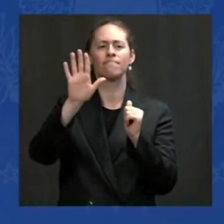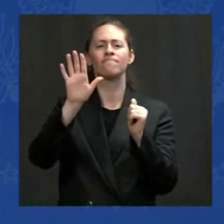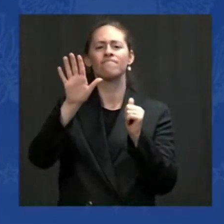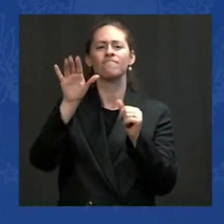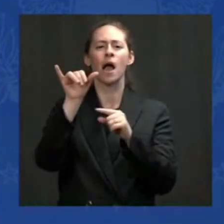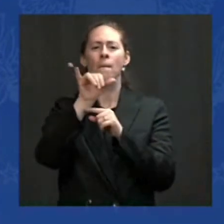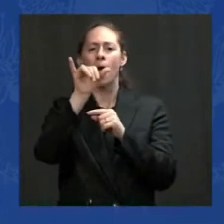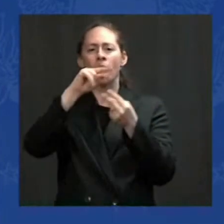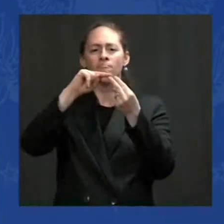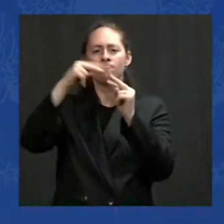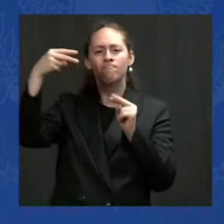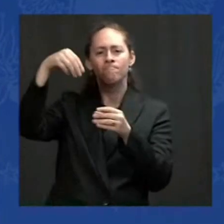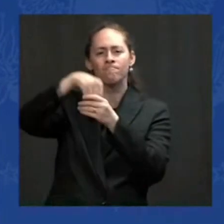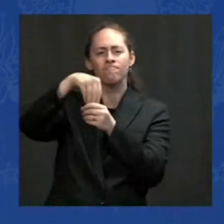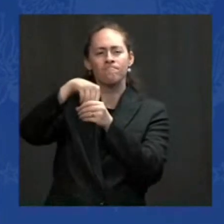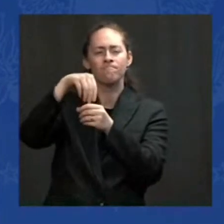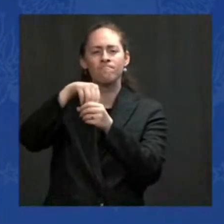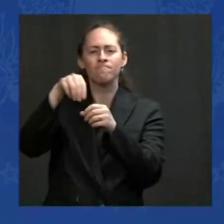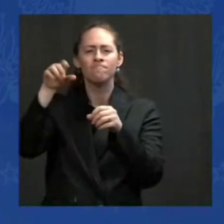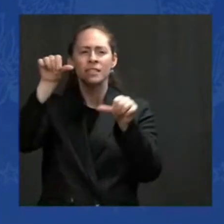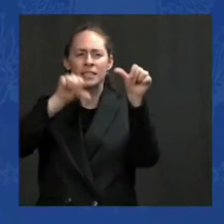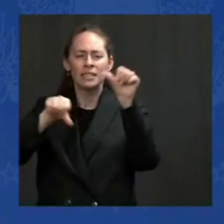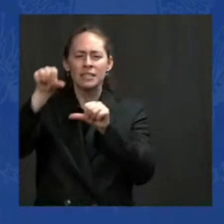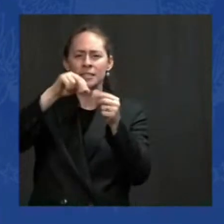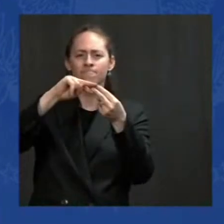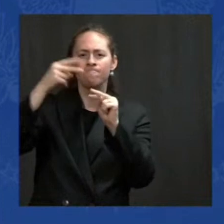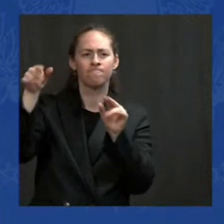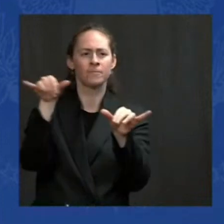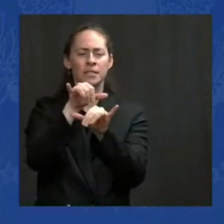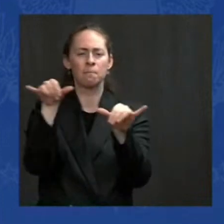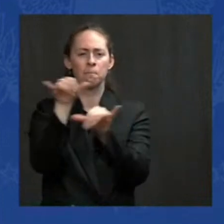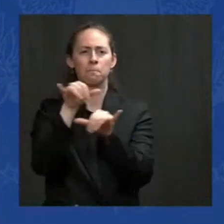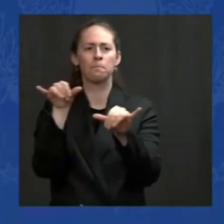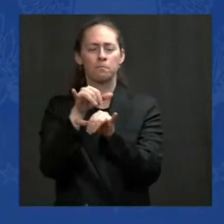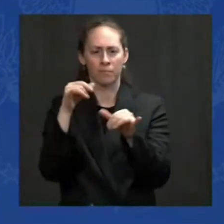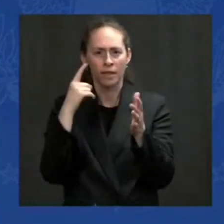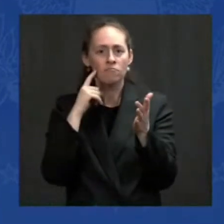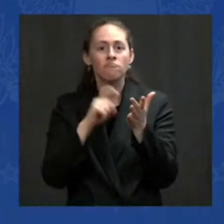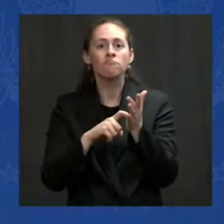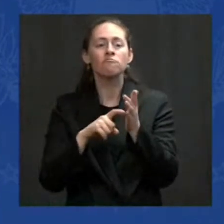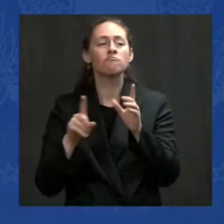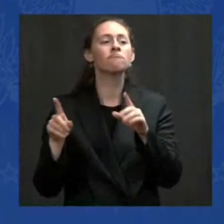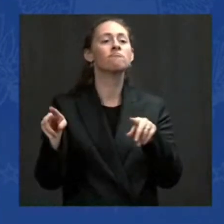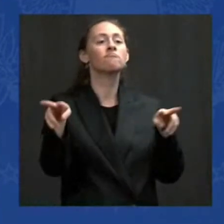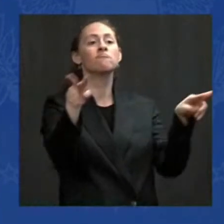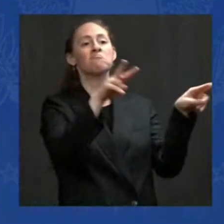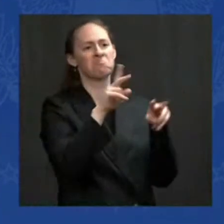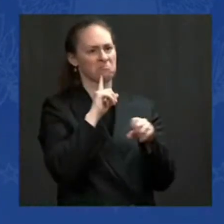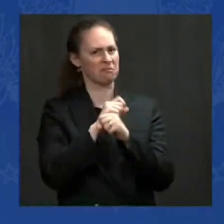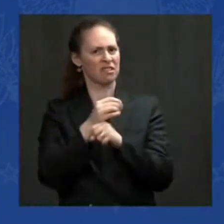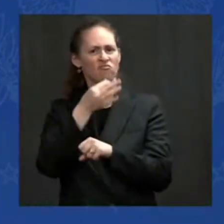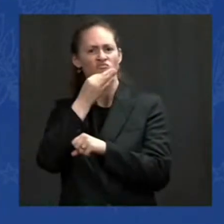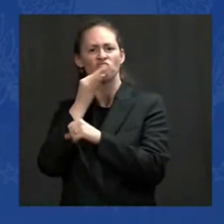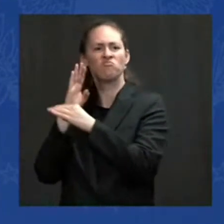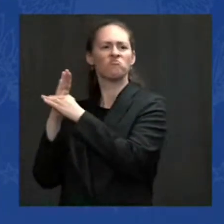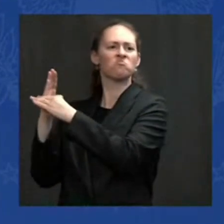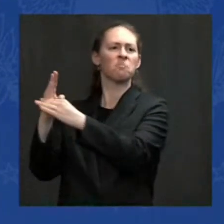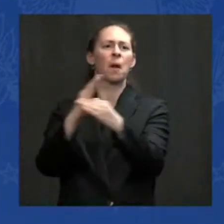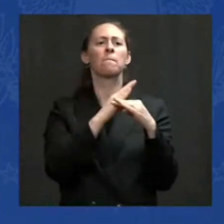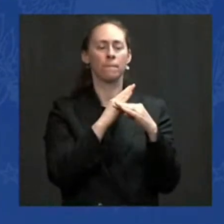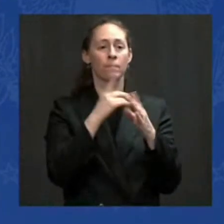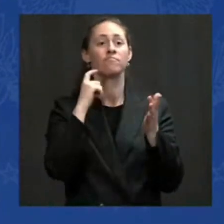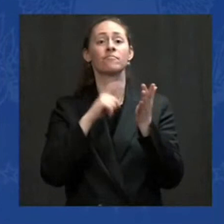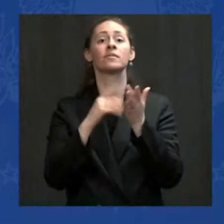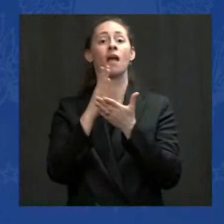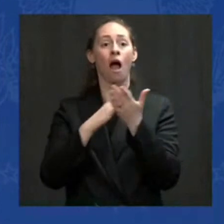AZ in real world effectiveness. And as you can see, when you look at infection versus symptomatic versus